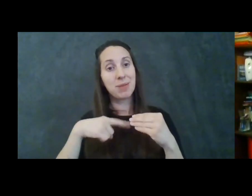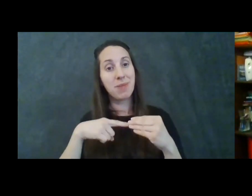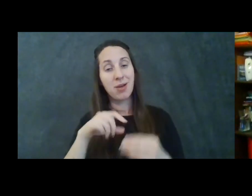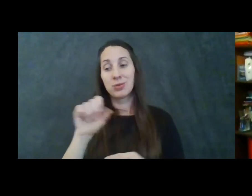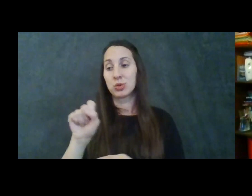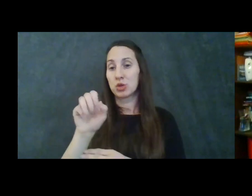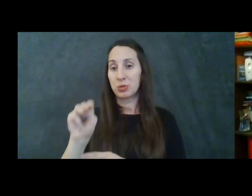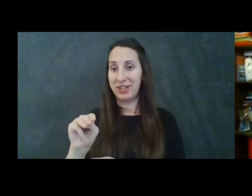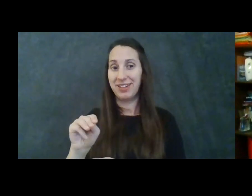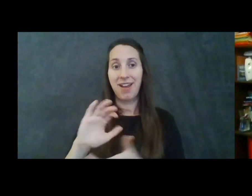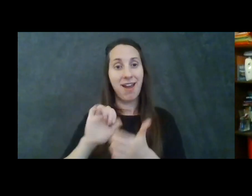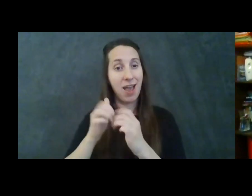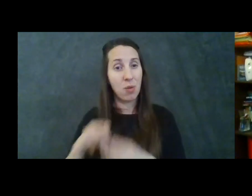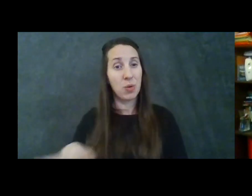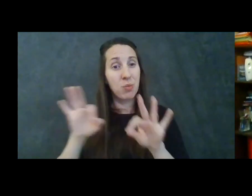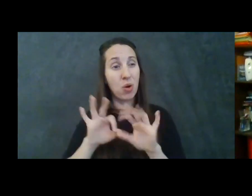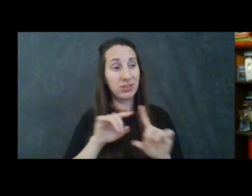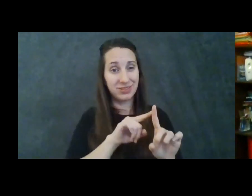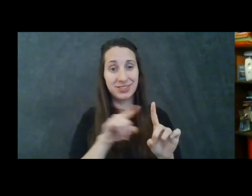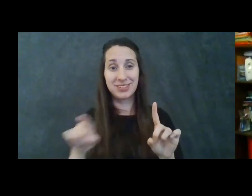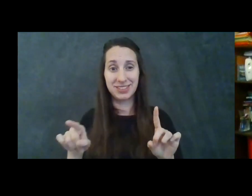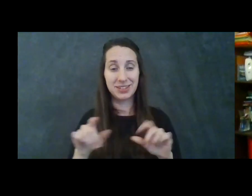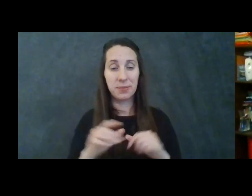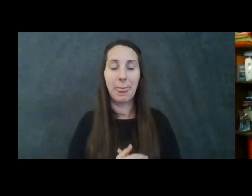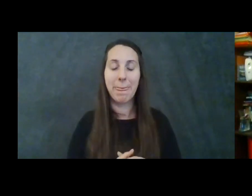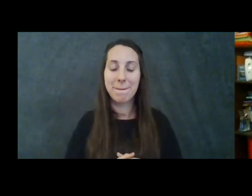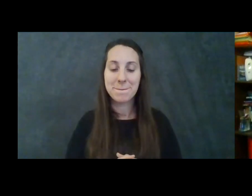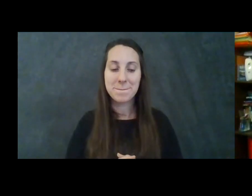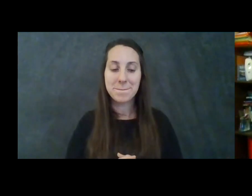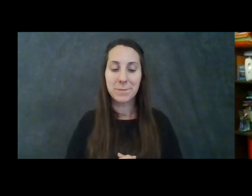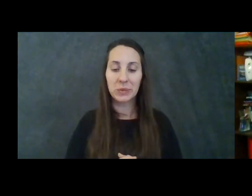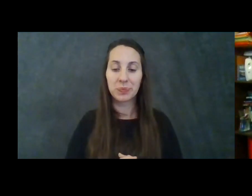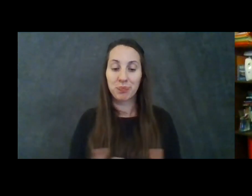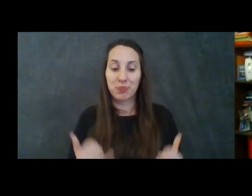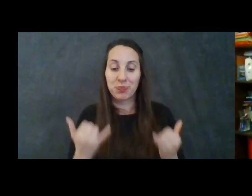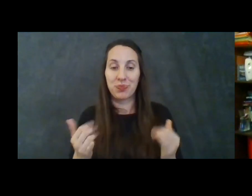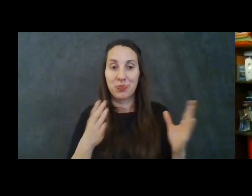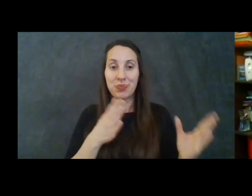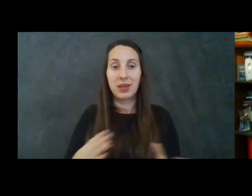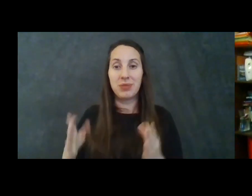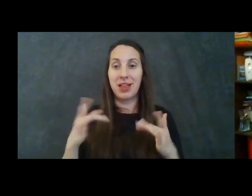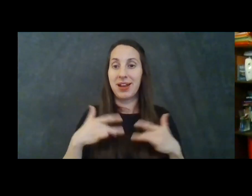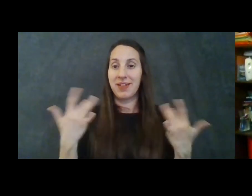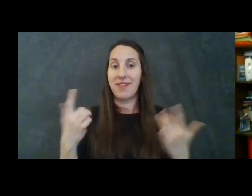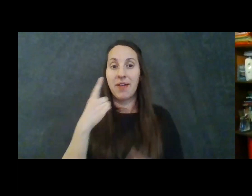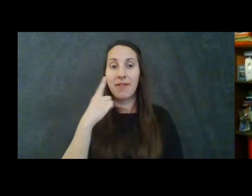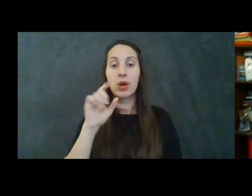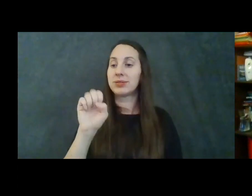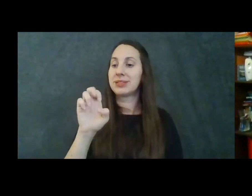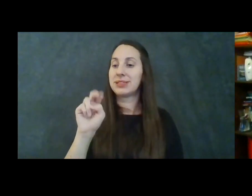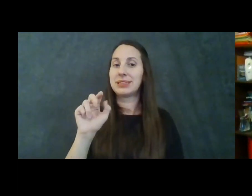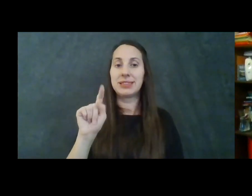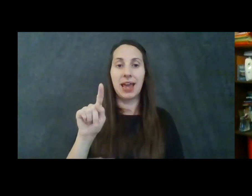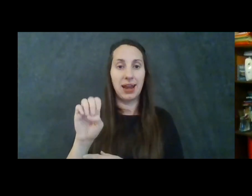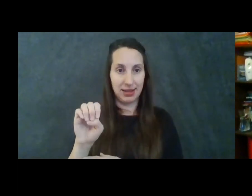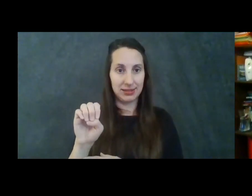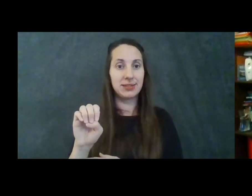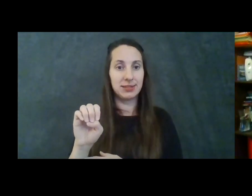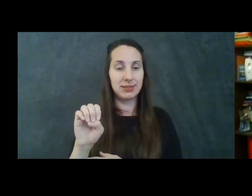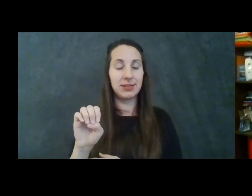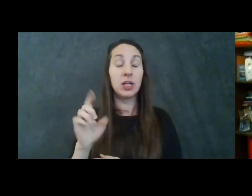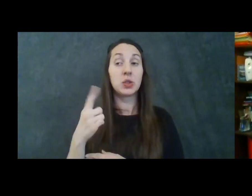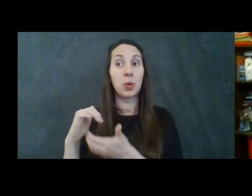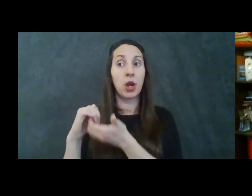importance. We are planning events for the Senate runoff. We'll be partnering with the NAACP and